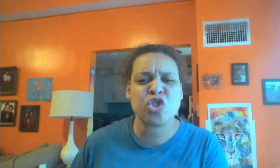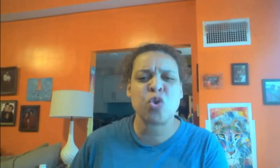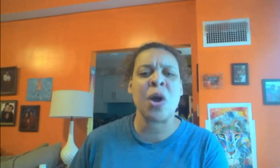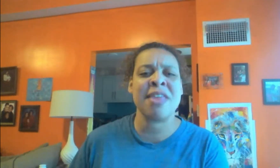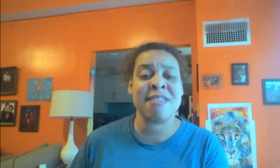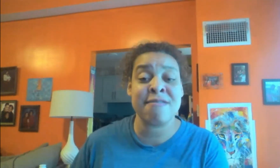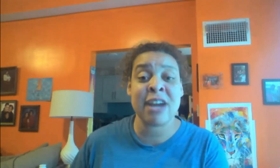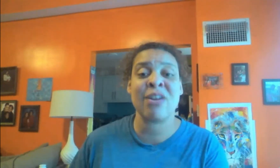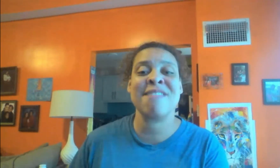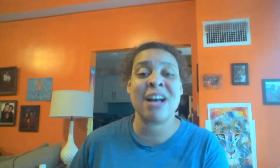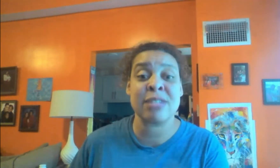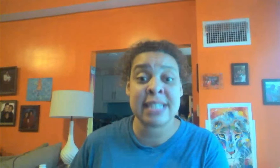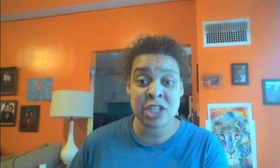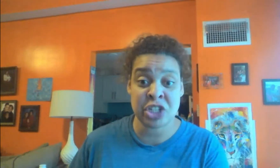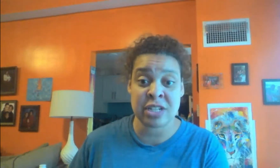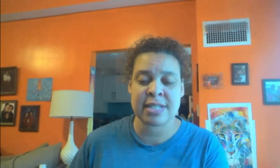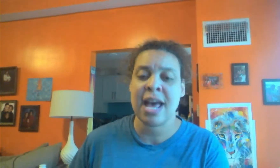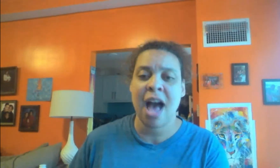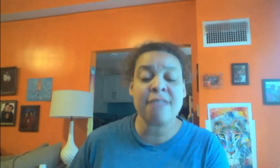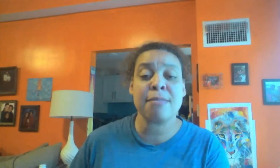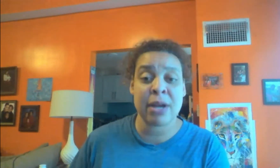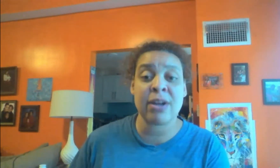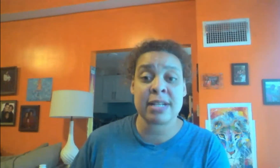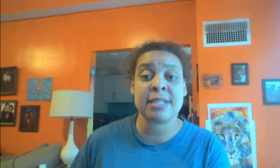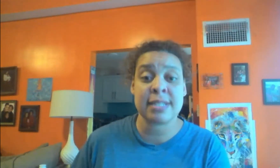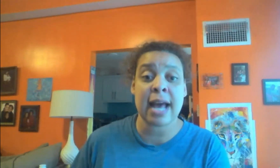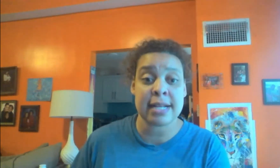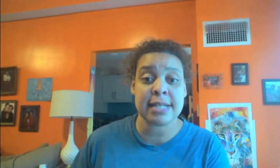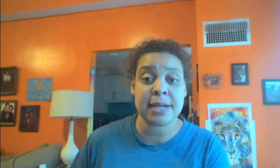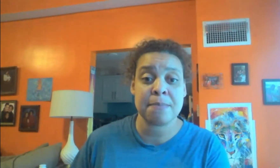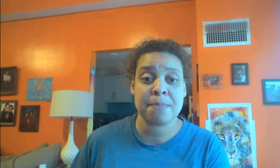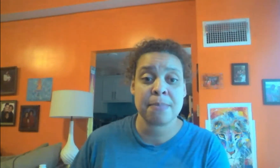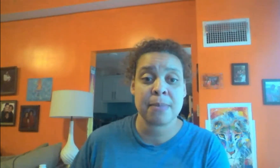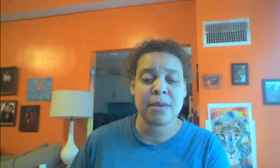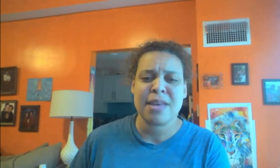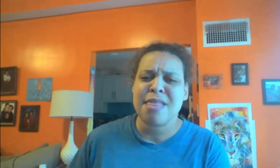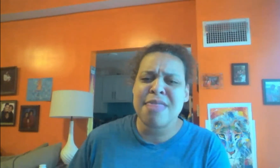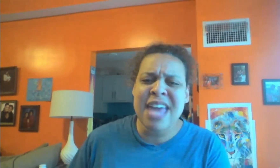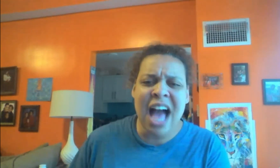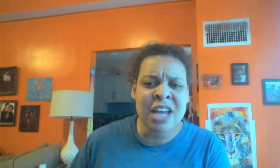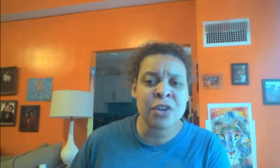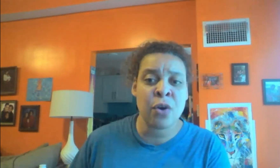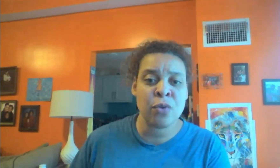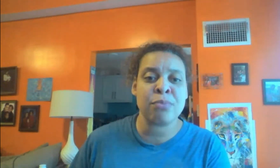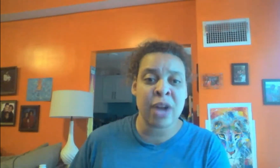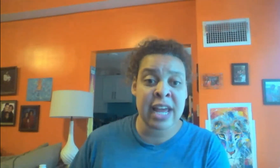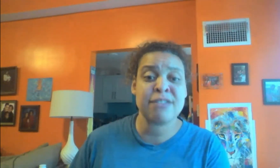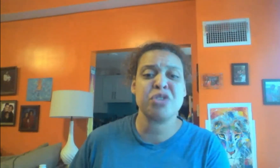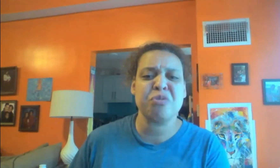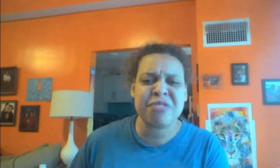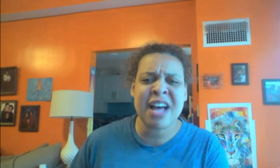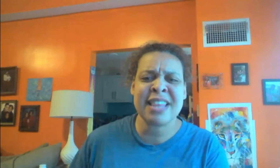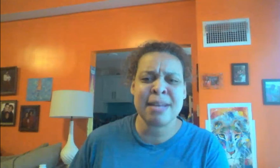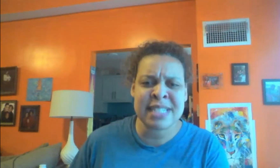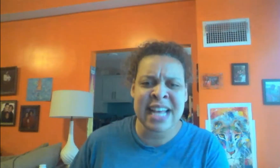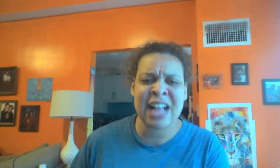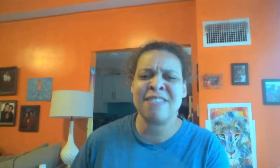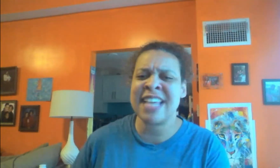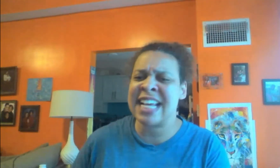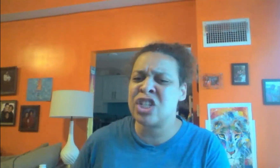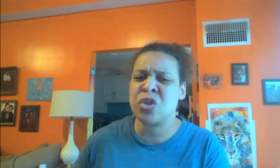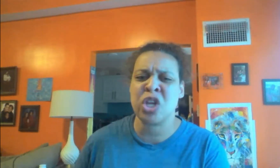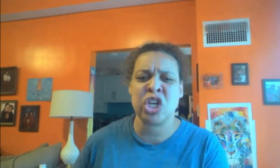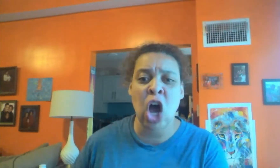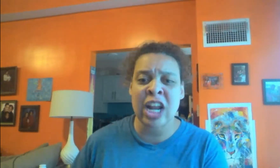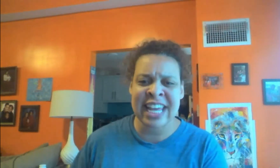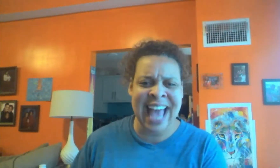to destroy the very foundations of American society. The unknown braves who flung